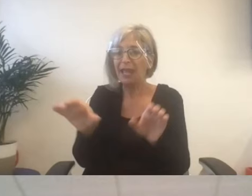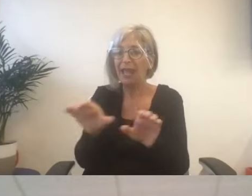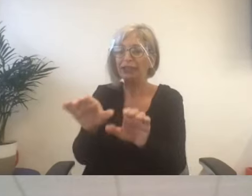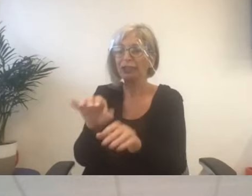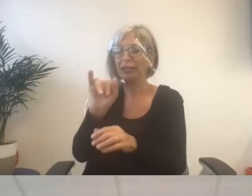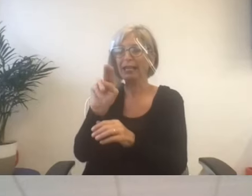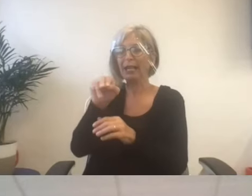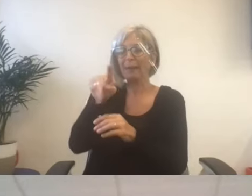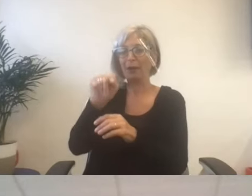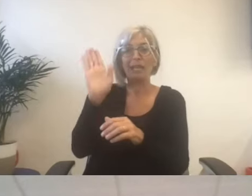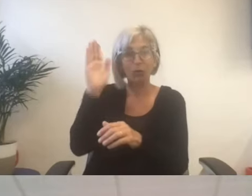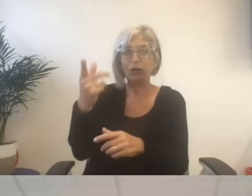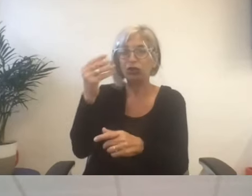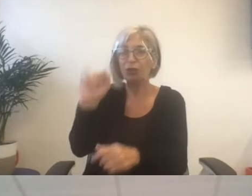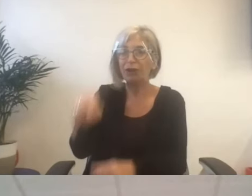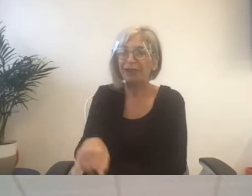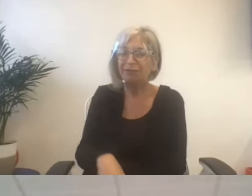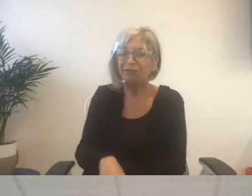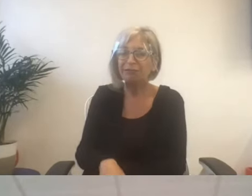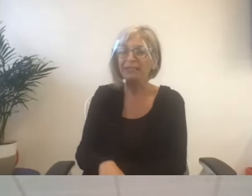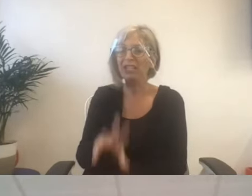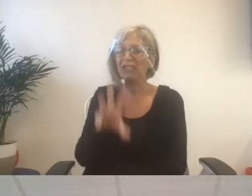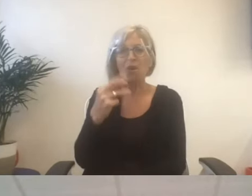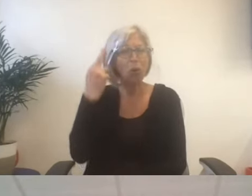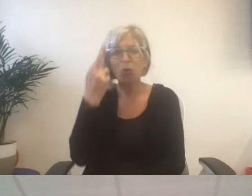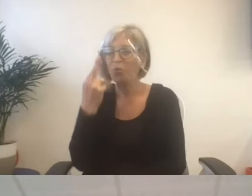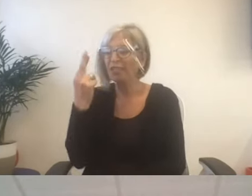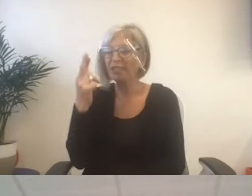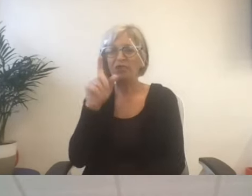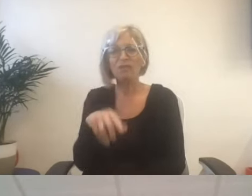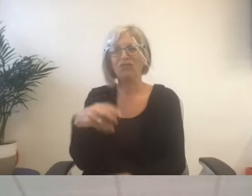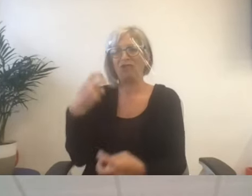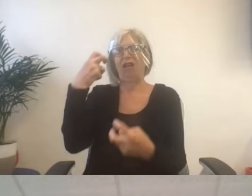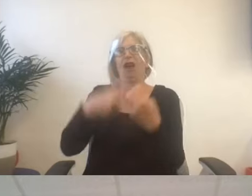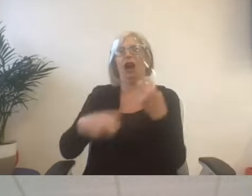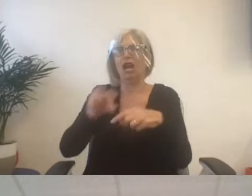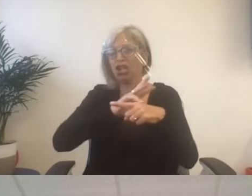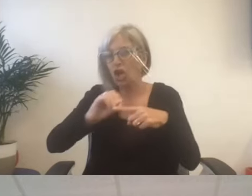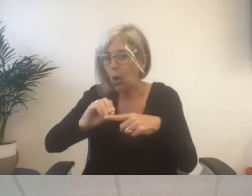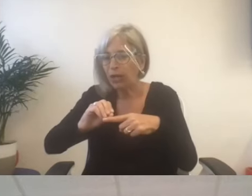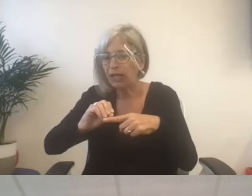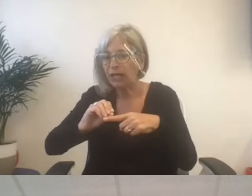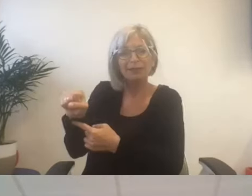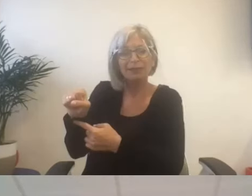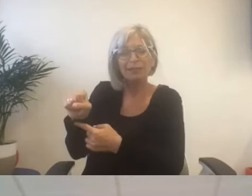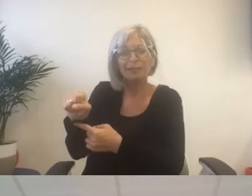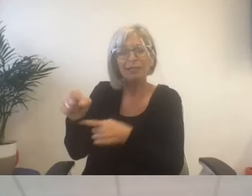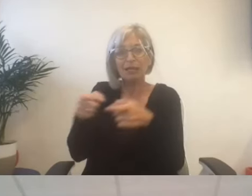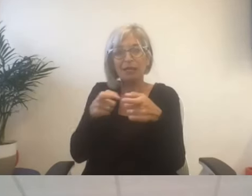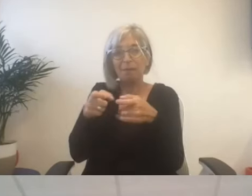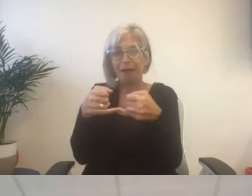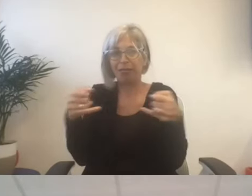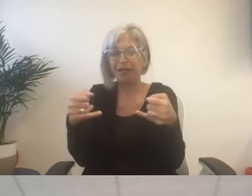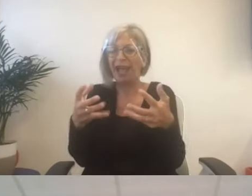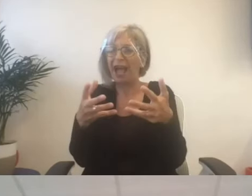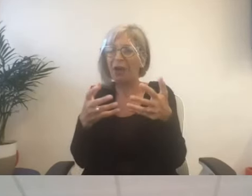input, and it will do so. There's no reason it has to be done hard-coded. This is configurable for you. I want this